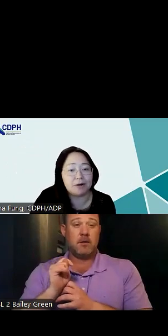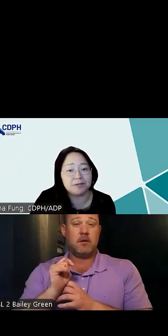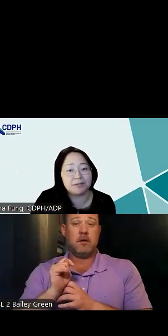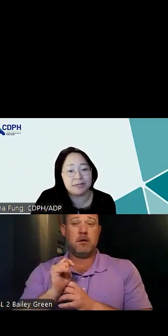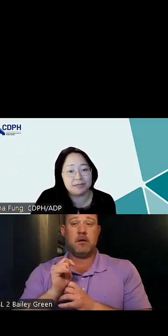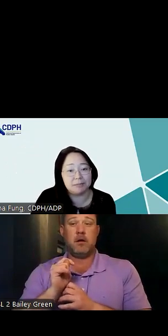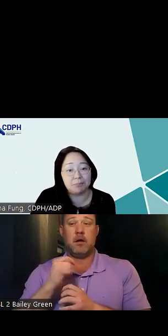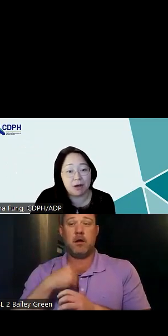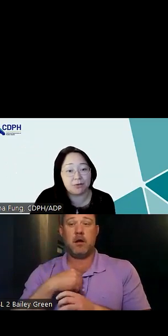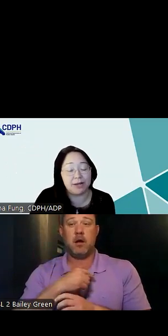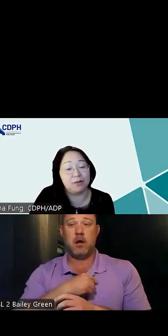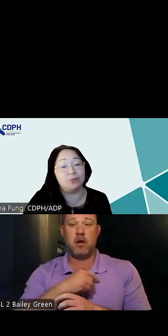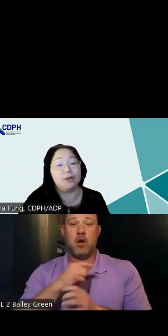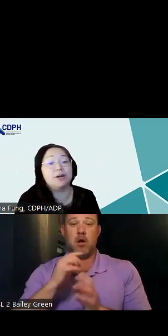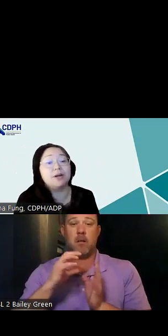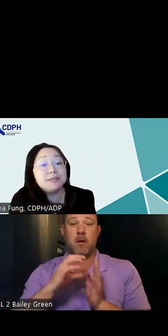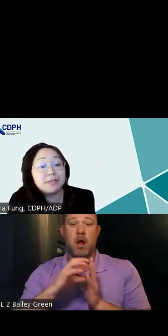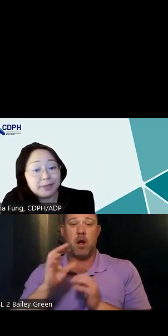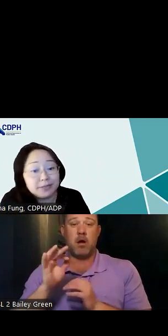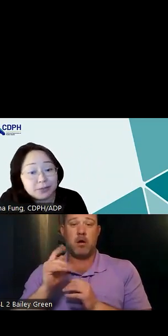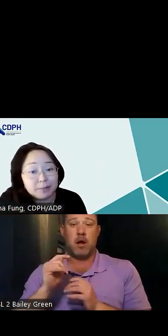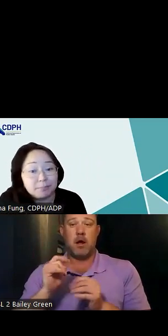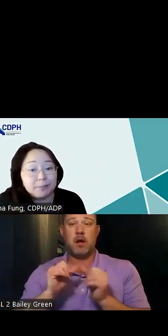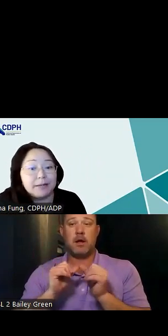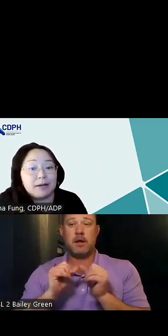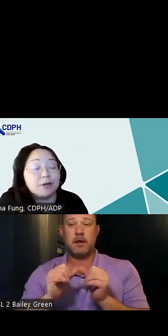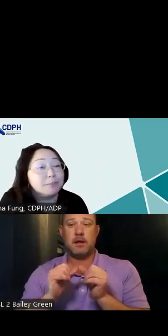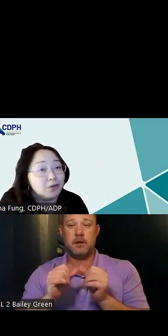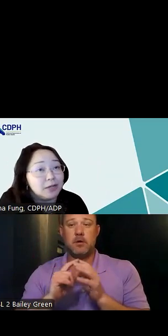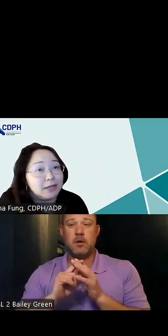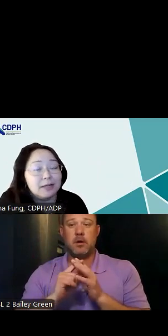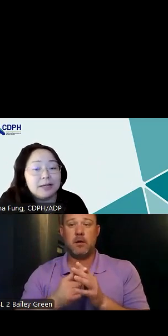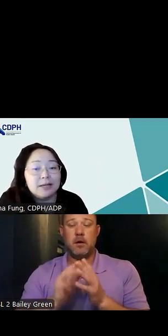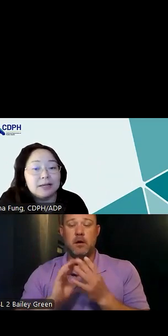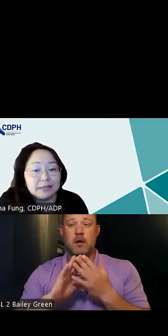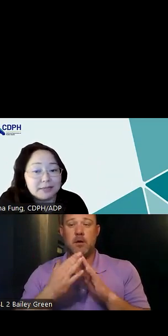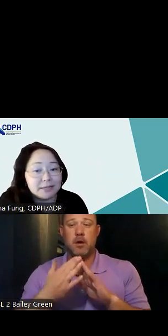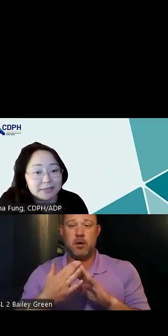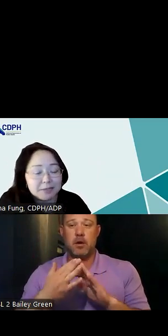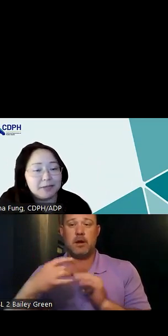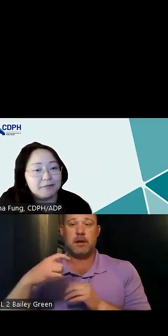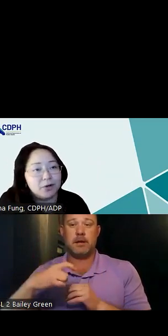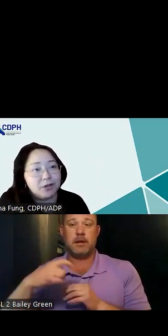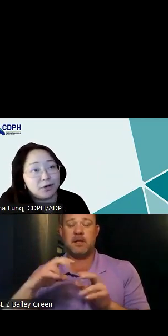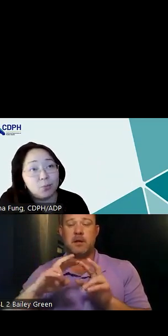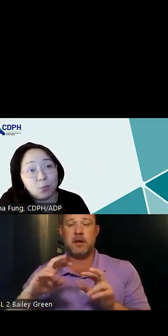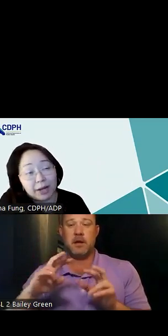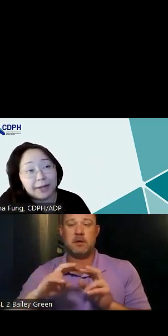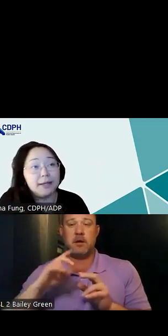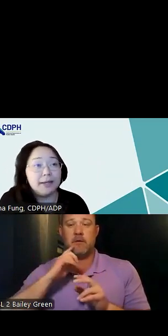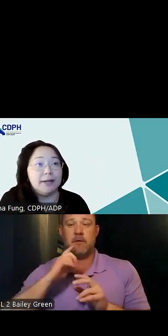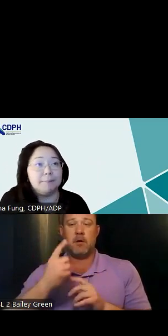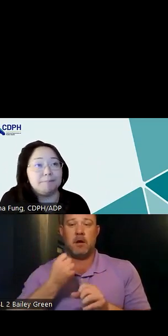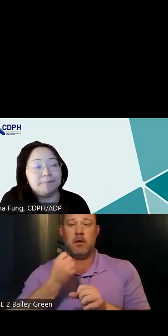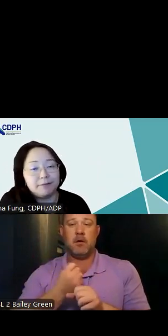for our CDC block grant, we are continuing to implement our community needs assessment for year